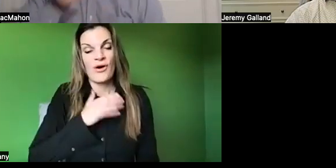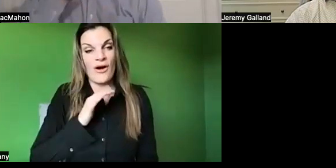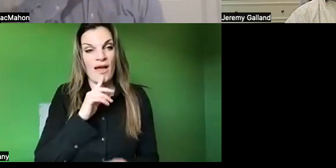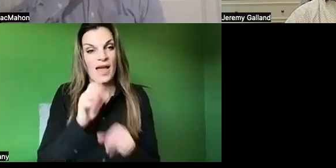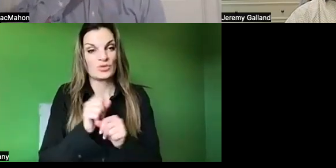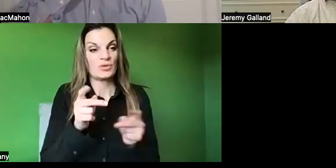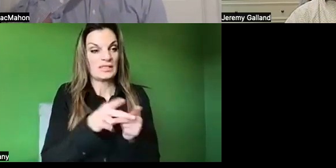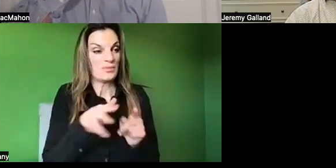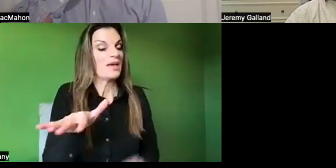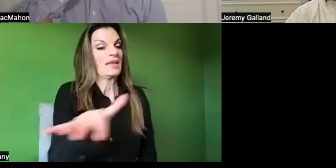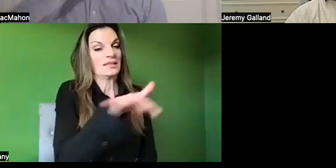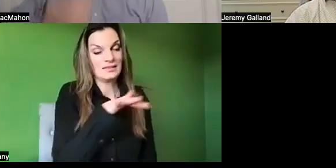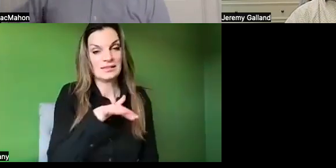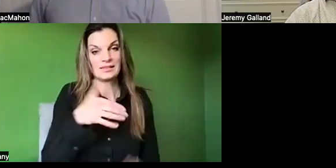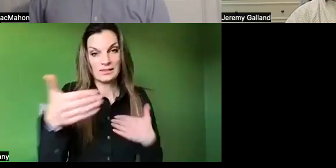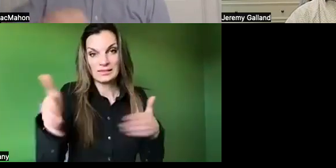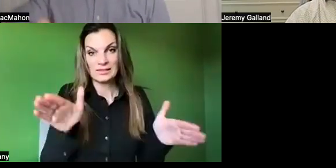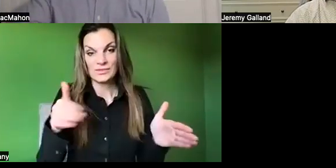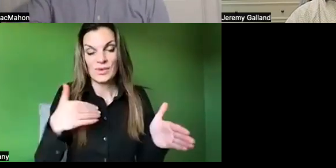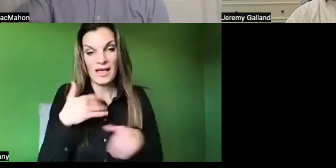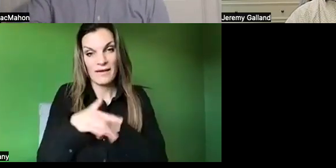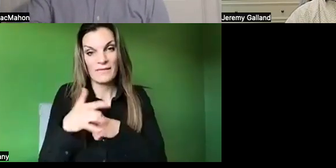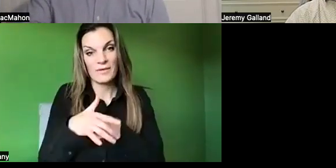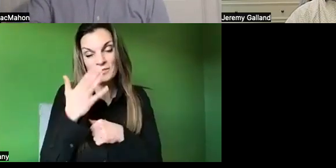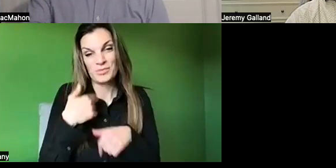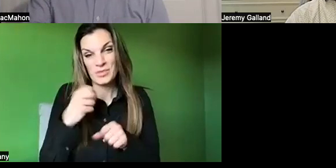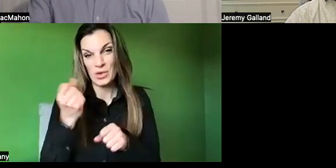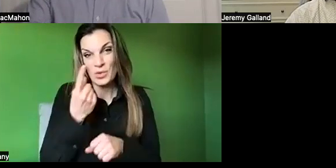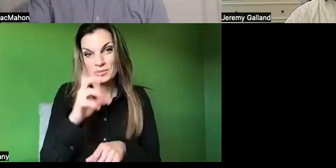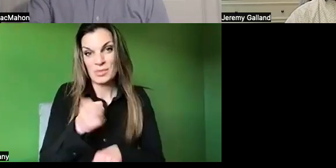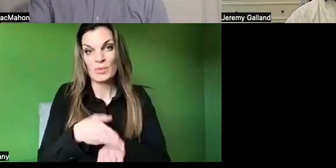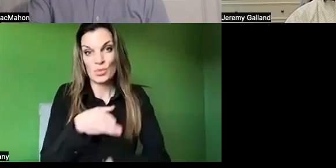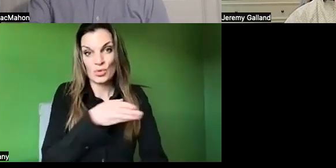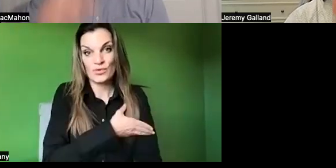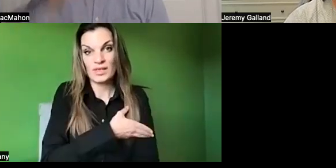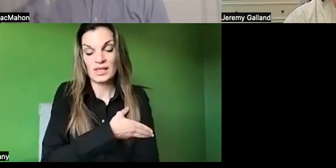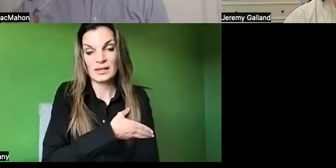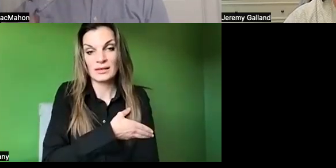spaces we have, so that we could always be improving